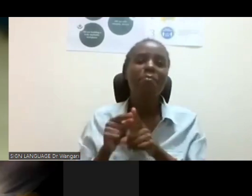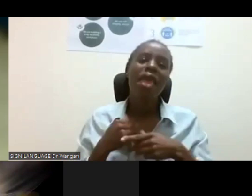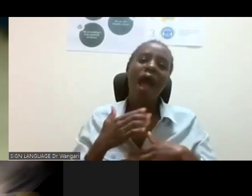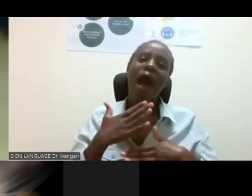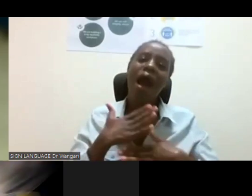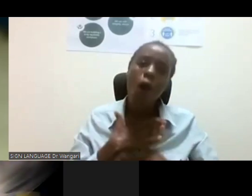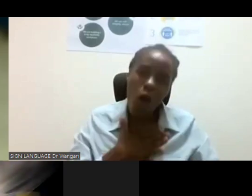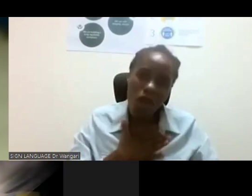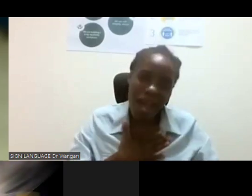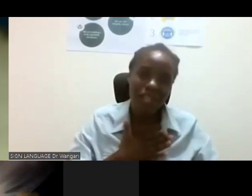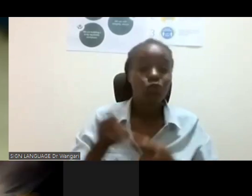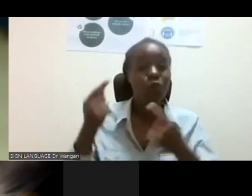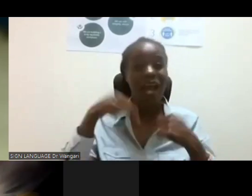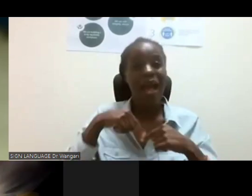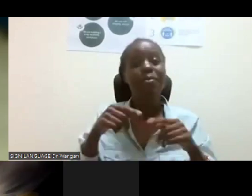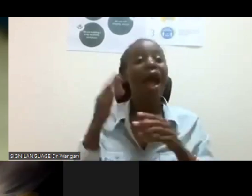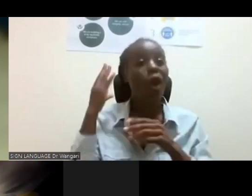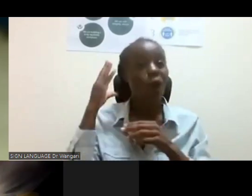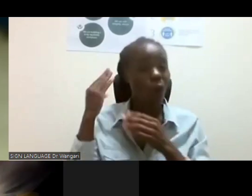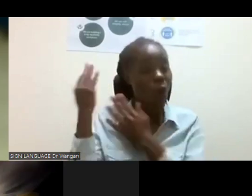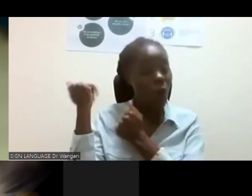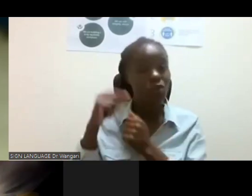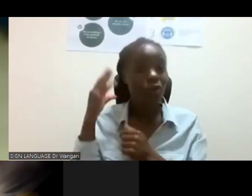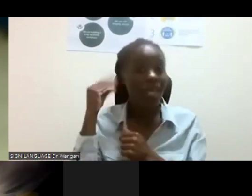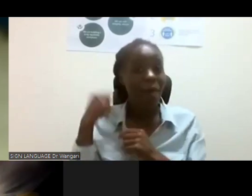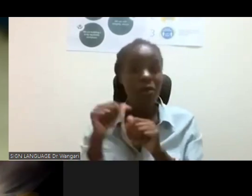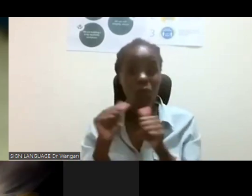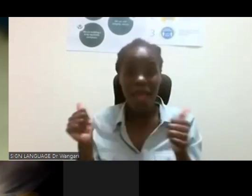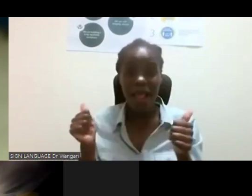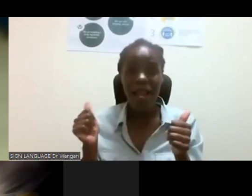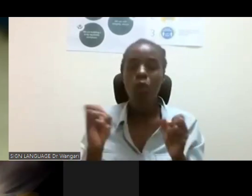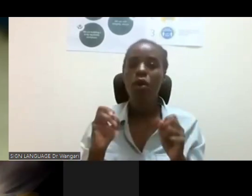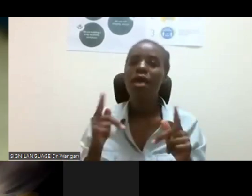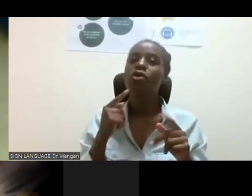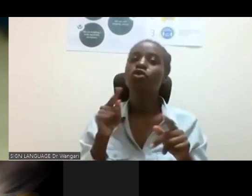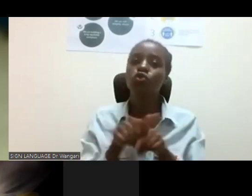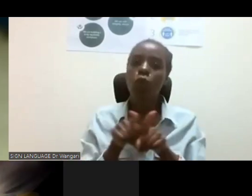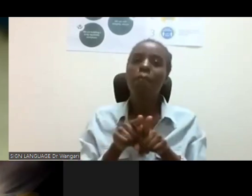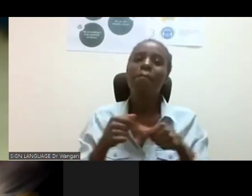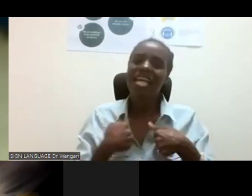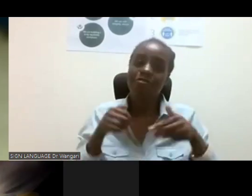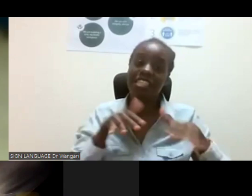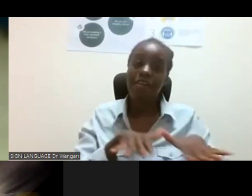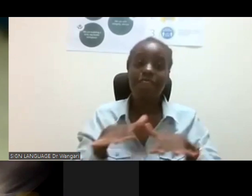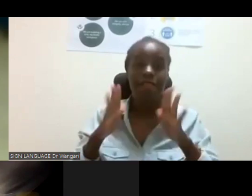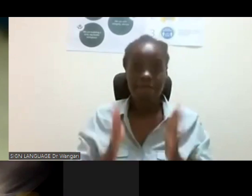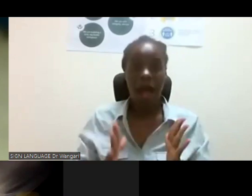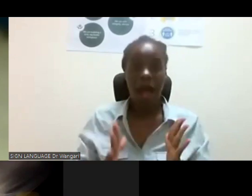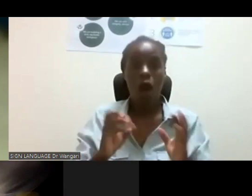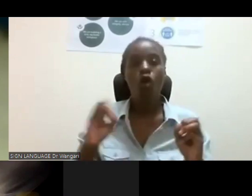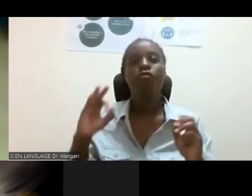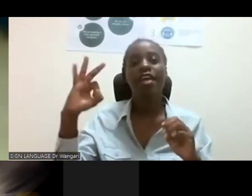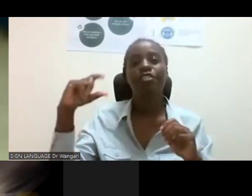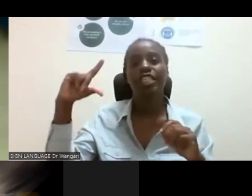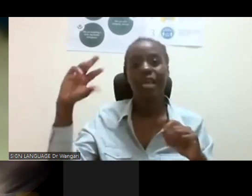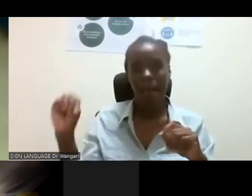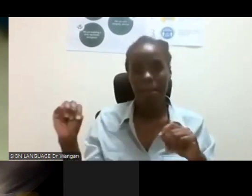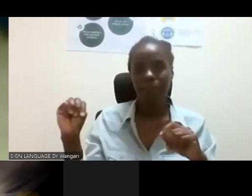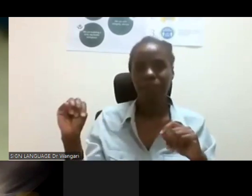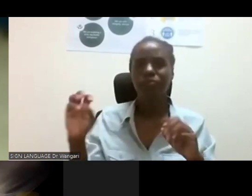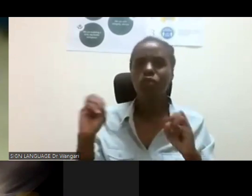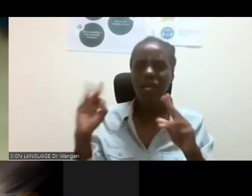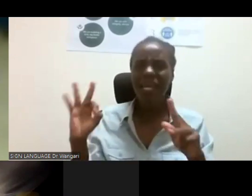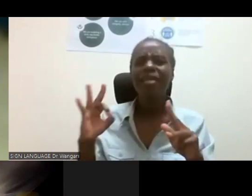properly. Survivor of FGM. The first question about the experience. Women